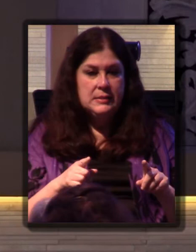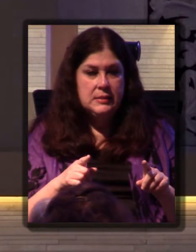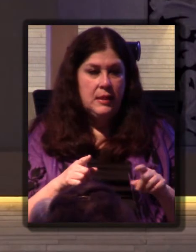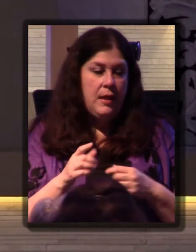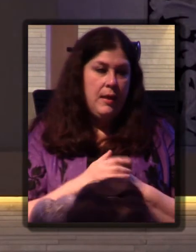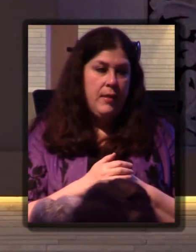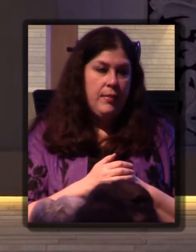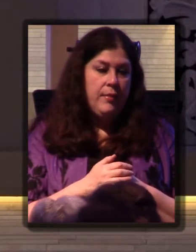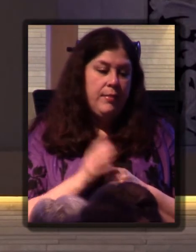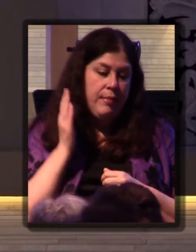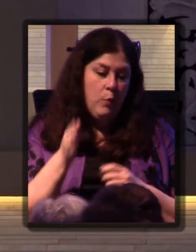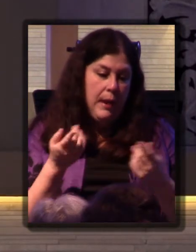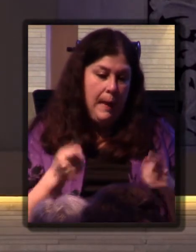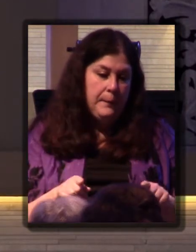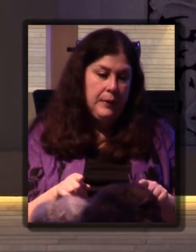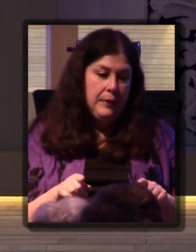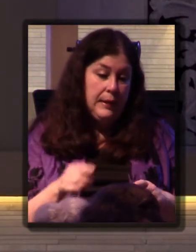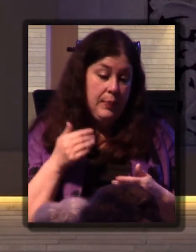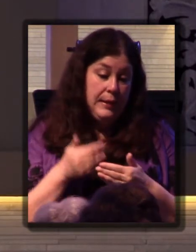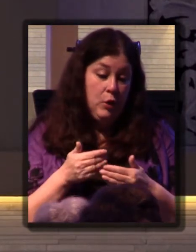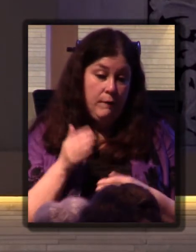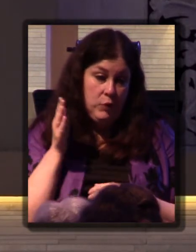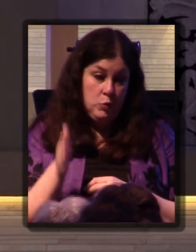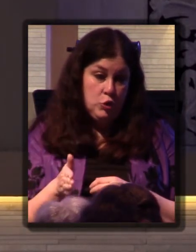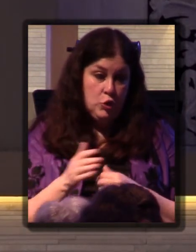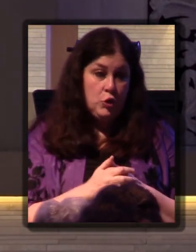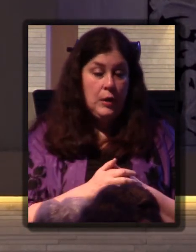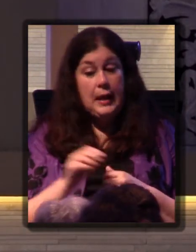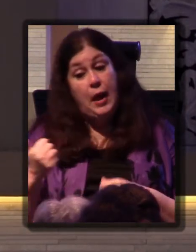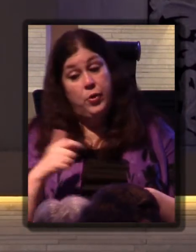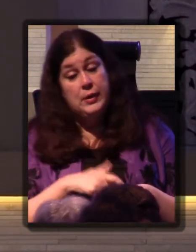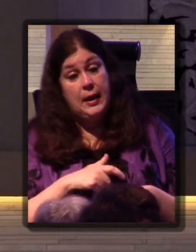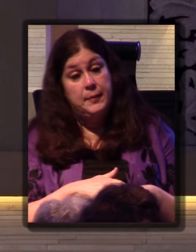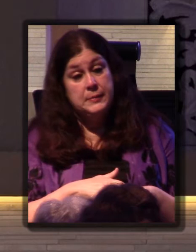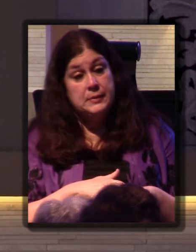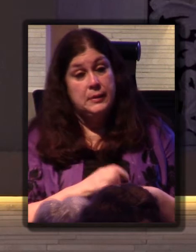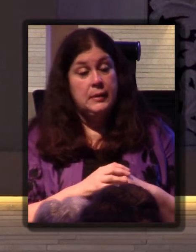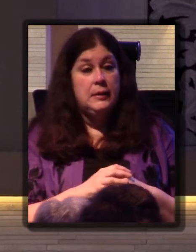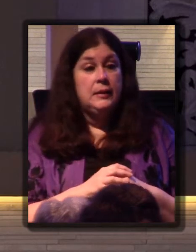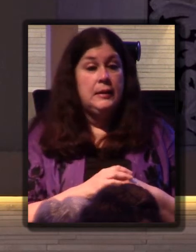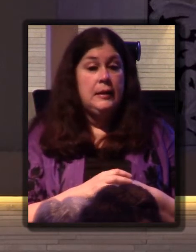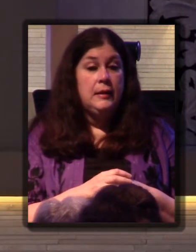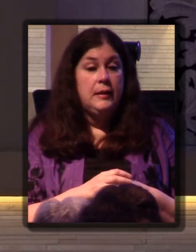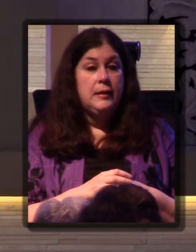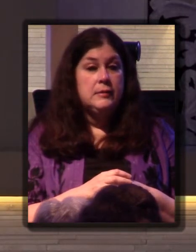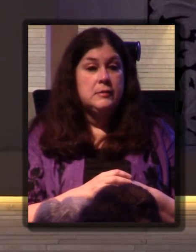or events that are going to take place in the near future, and other times the oracles